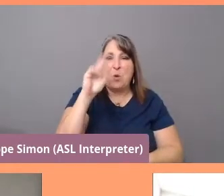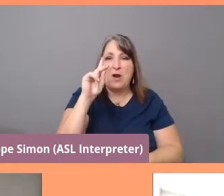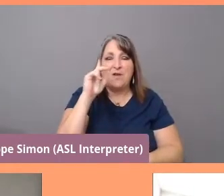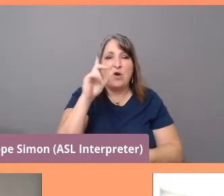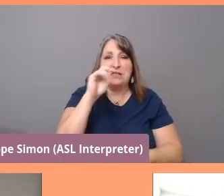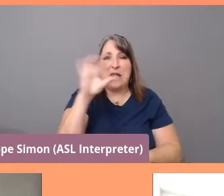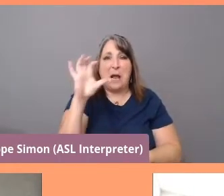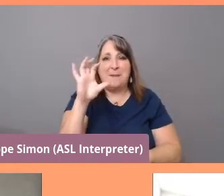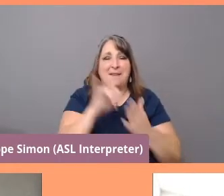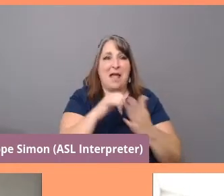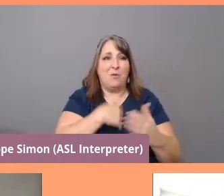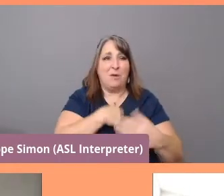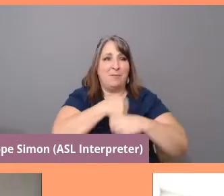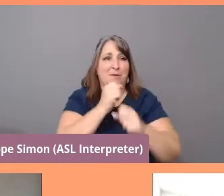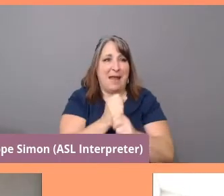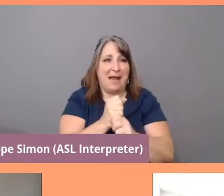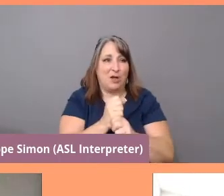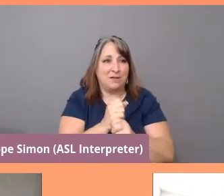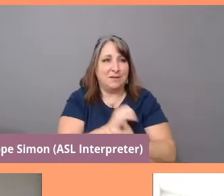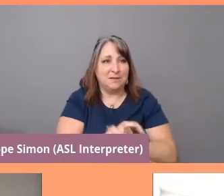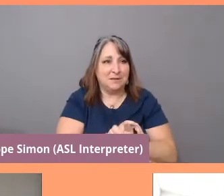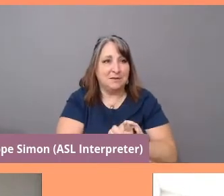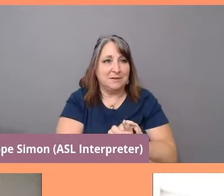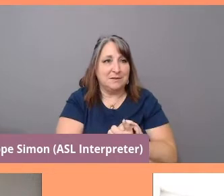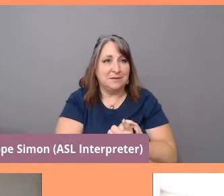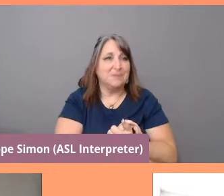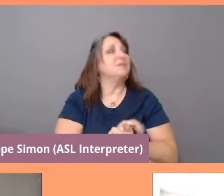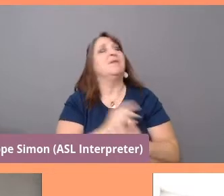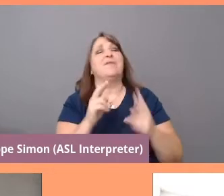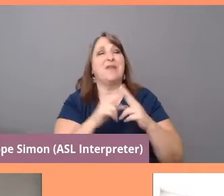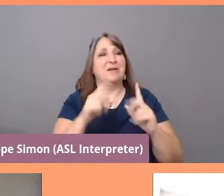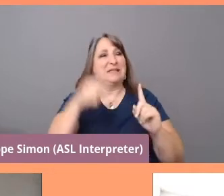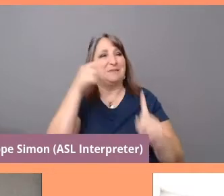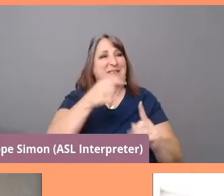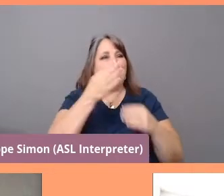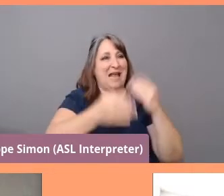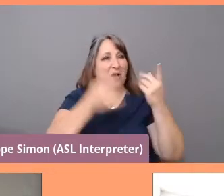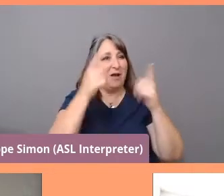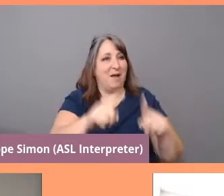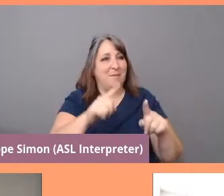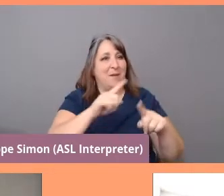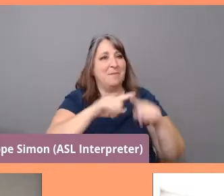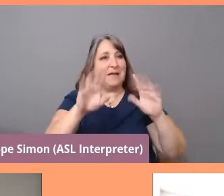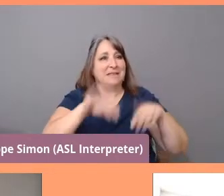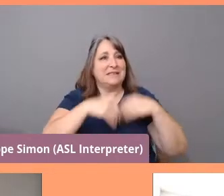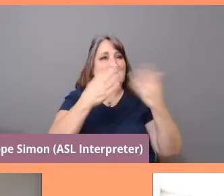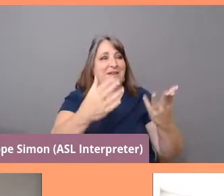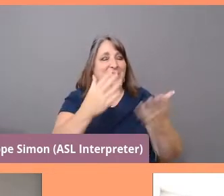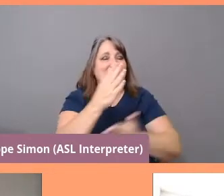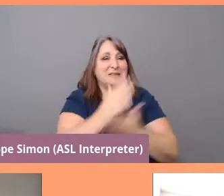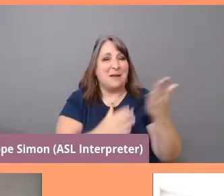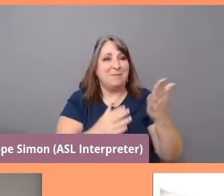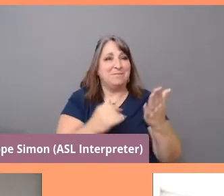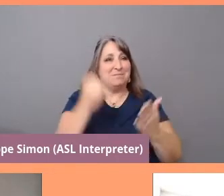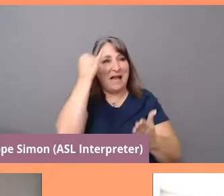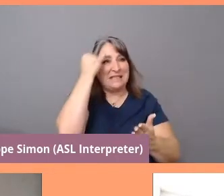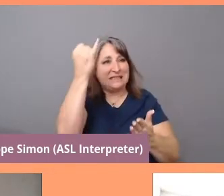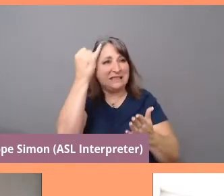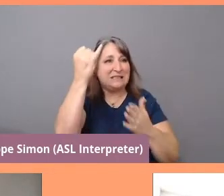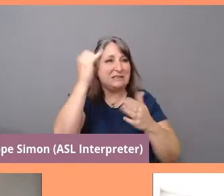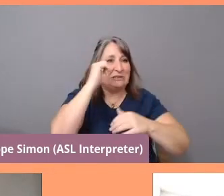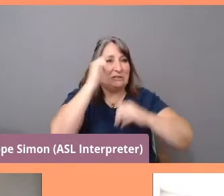We're very pragmatic, so we decided to come up with a very specific outcome. But just to give a little bit of a framework, we had a